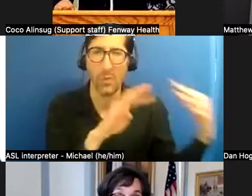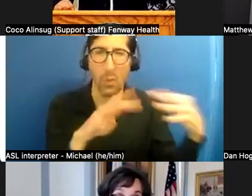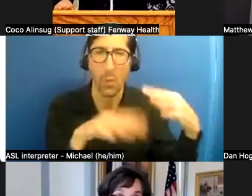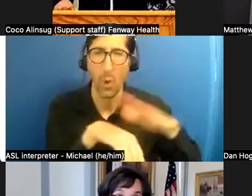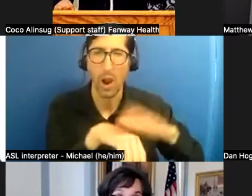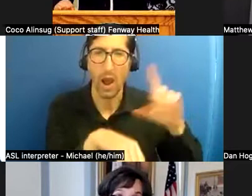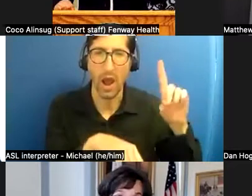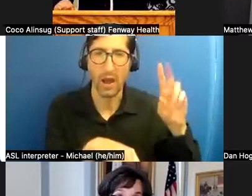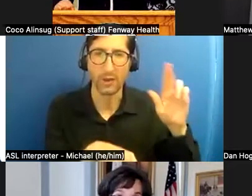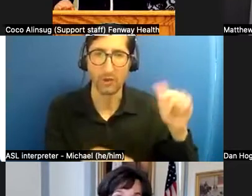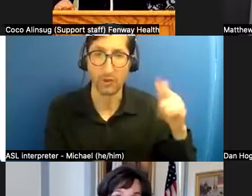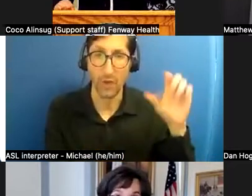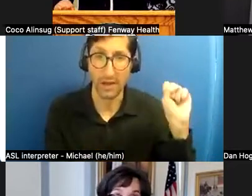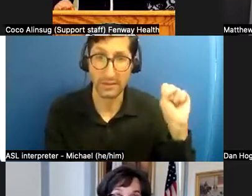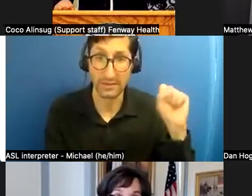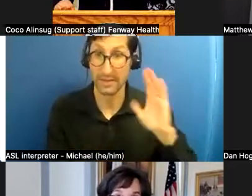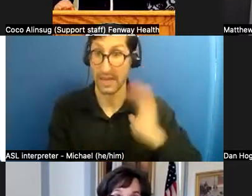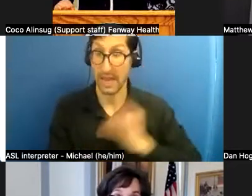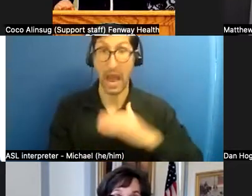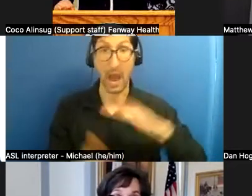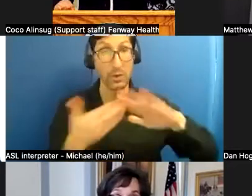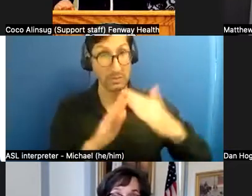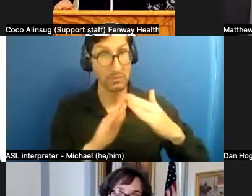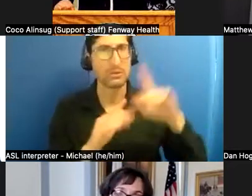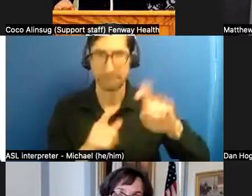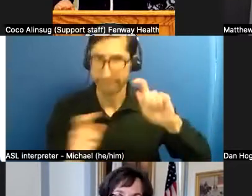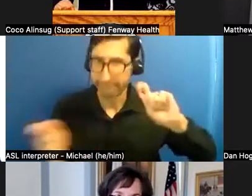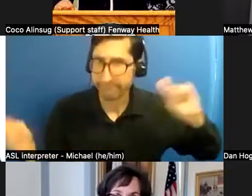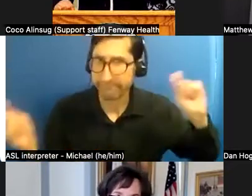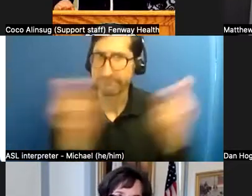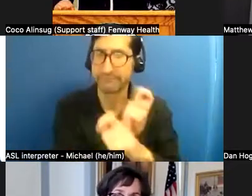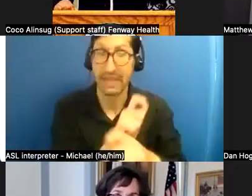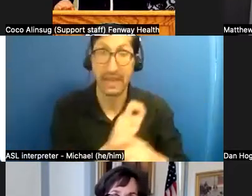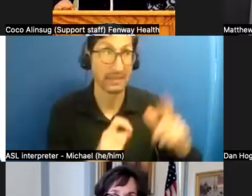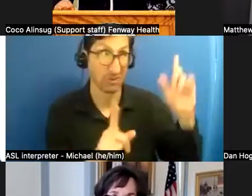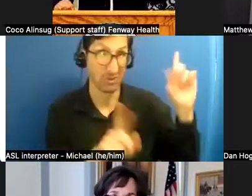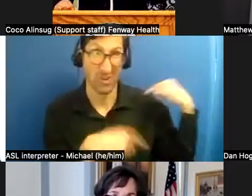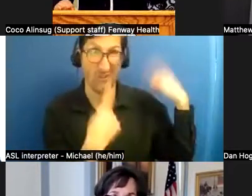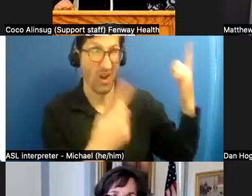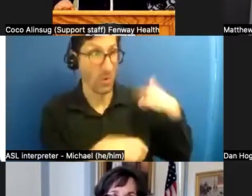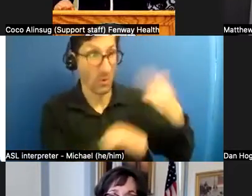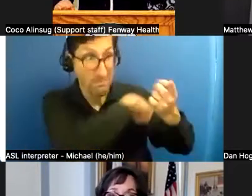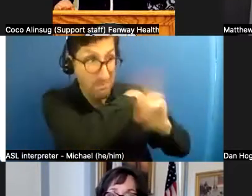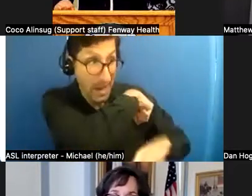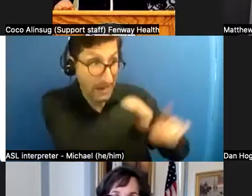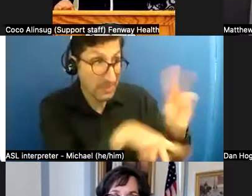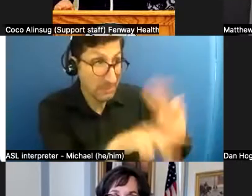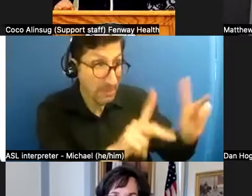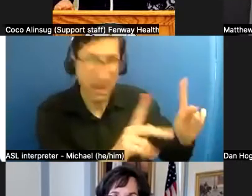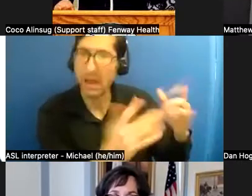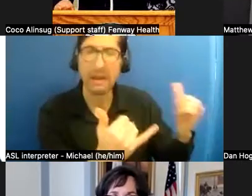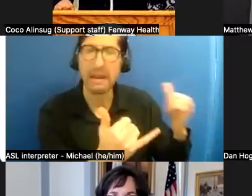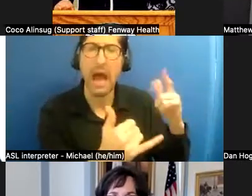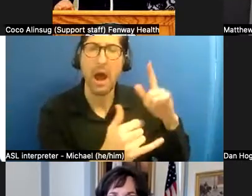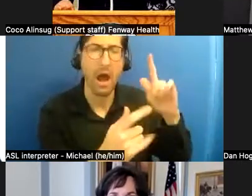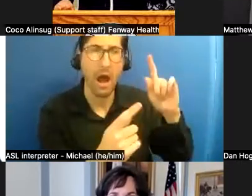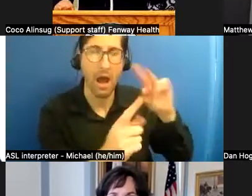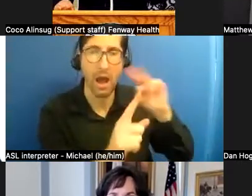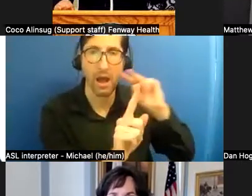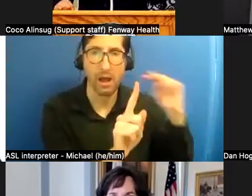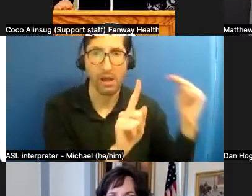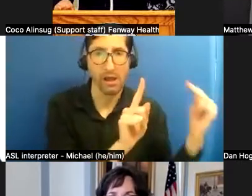to do in our community to shift from a punitive mindset to a public health one.